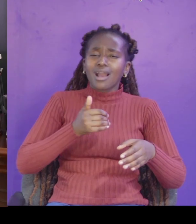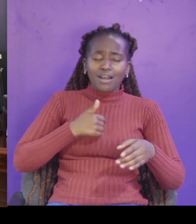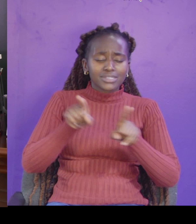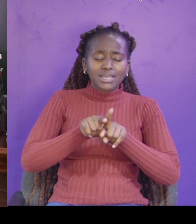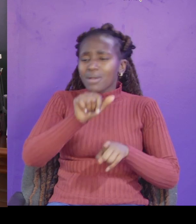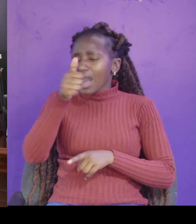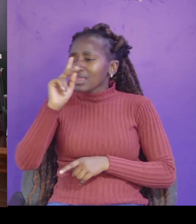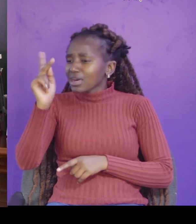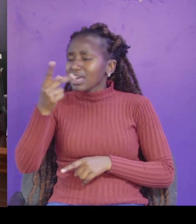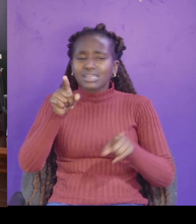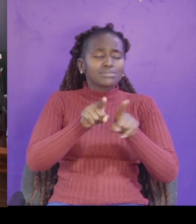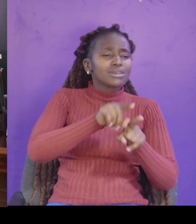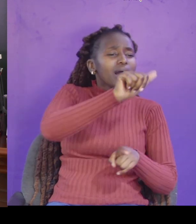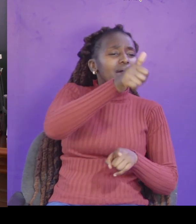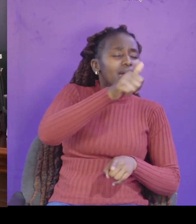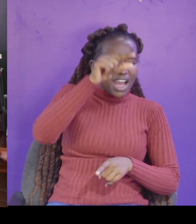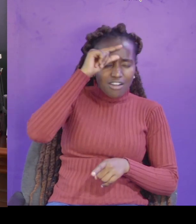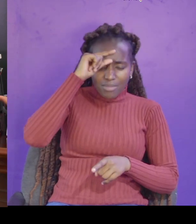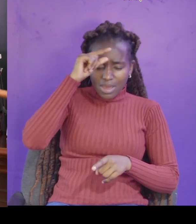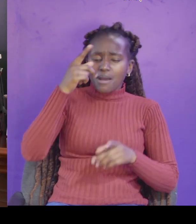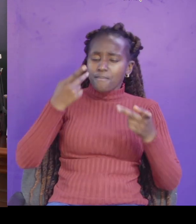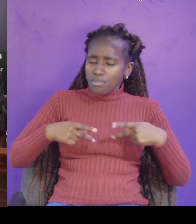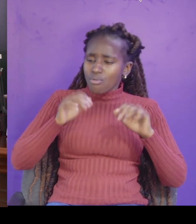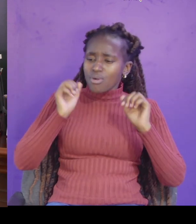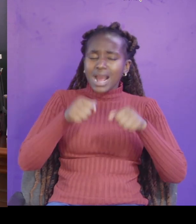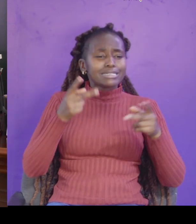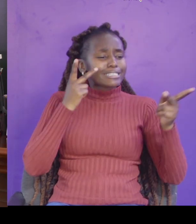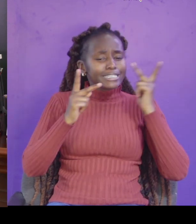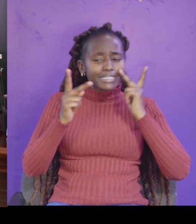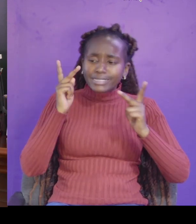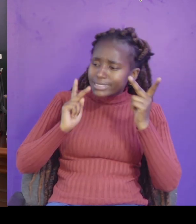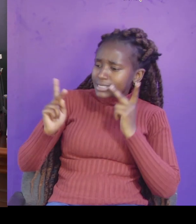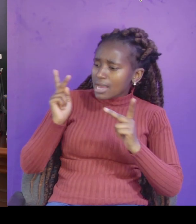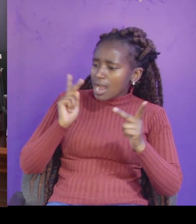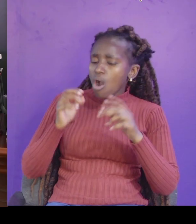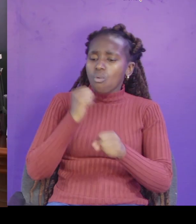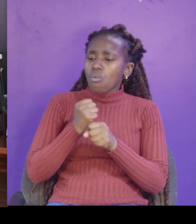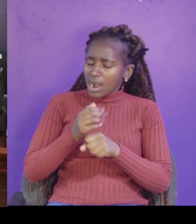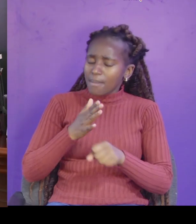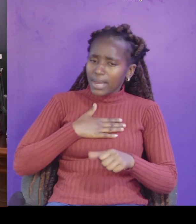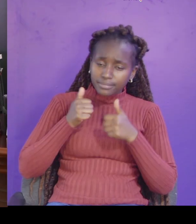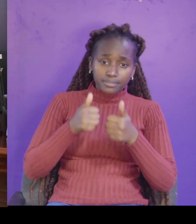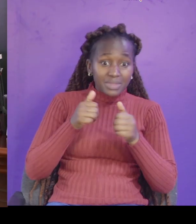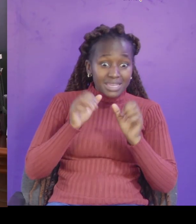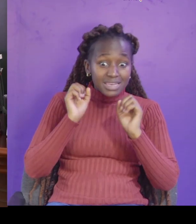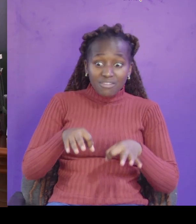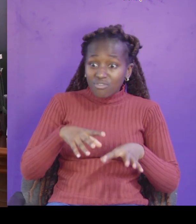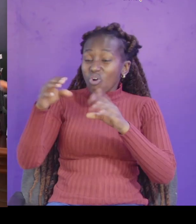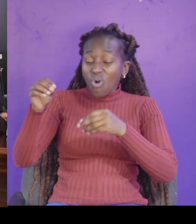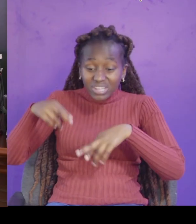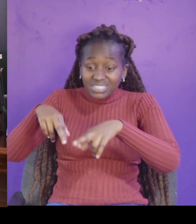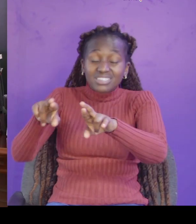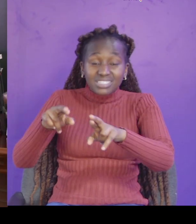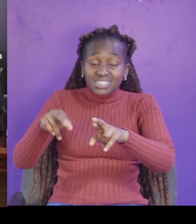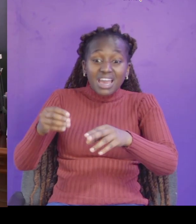other government officers, for you, the people are interviewing me, that when you are walking along the streets, don't give those people money. Give them solutions